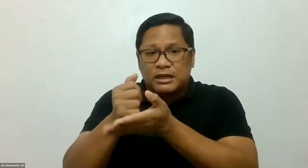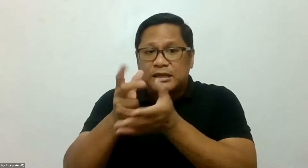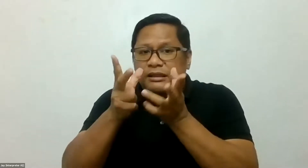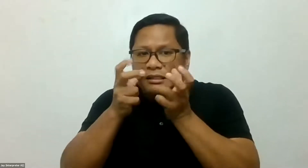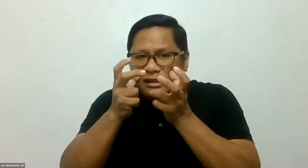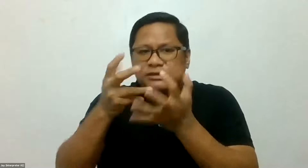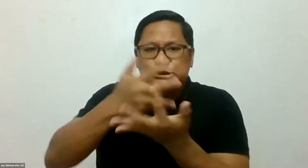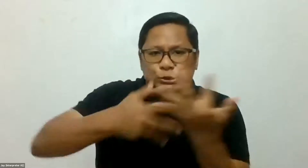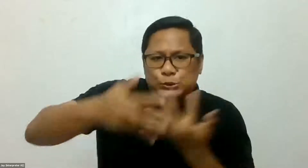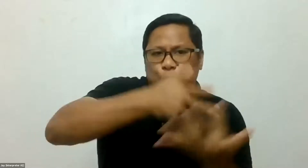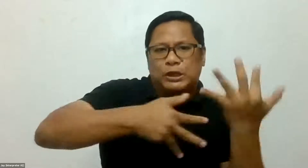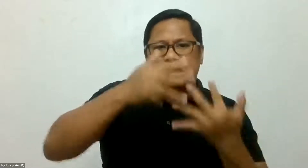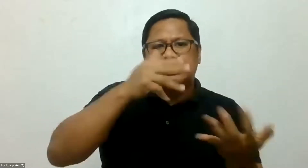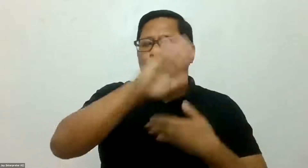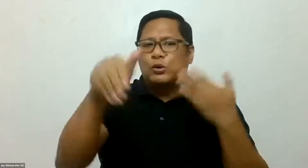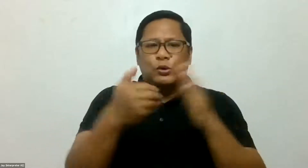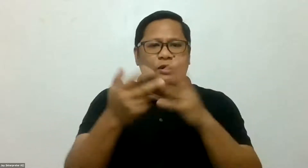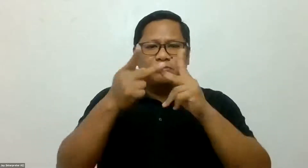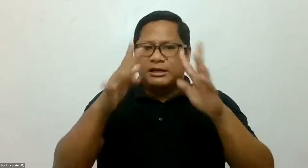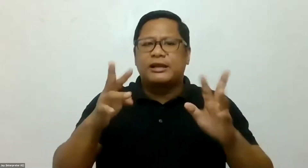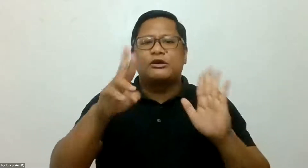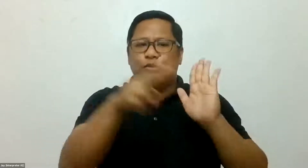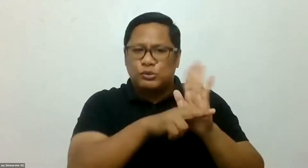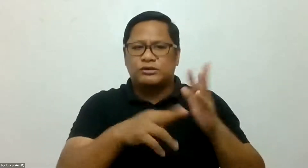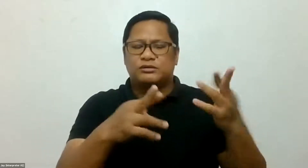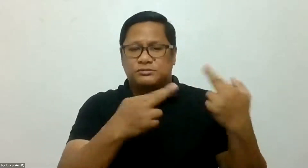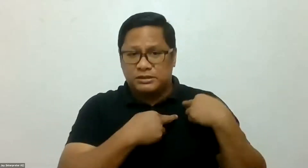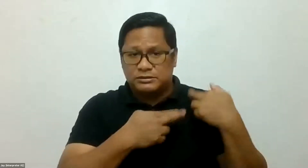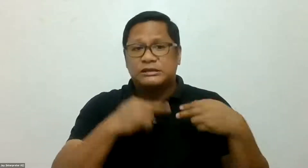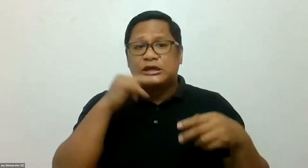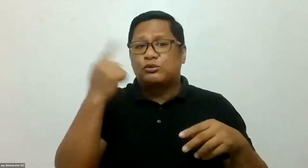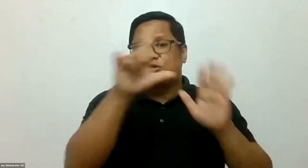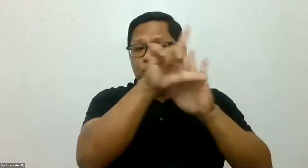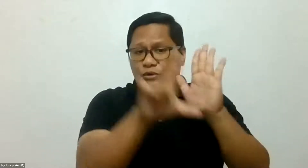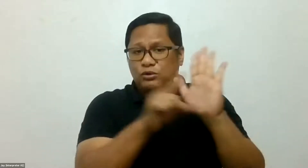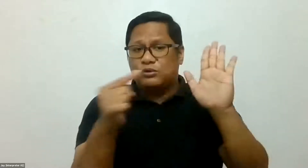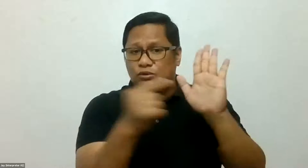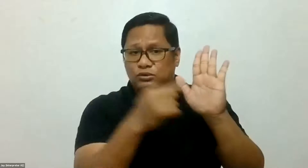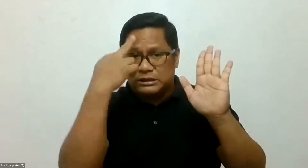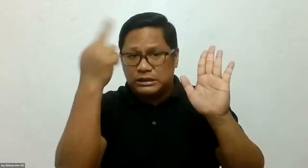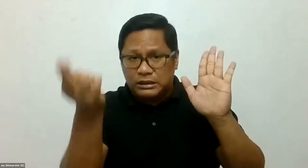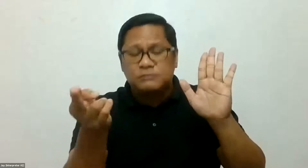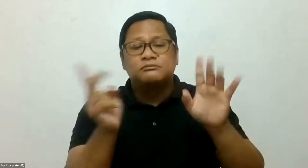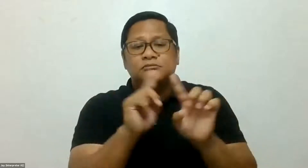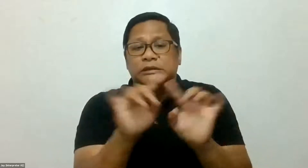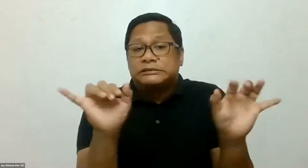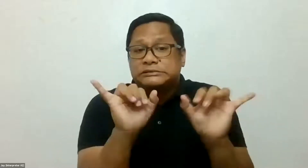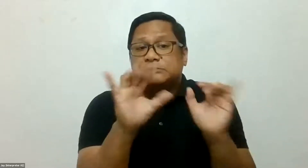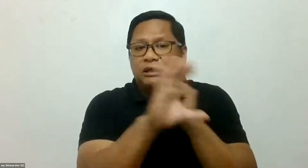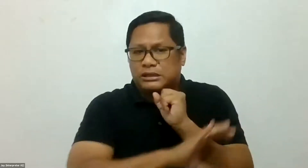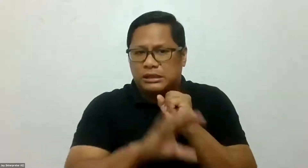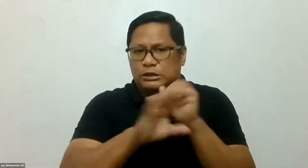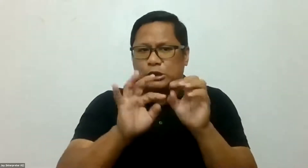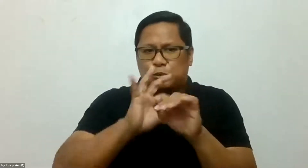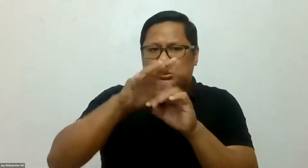another. Every stakeholder has a role to play, not only for these laws to be realized, but also for the country to